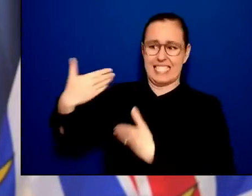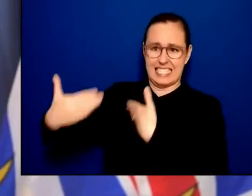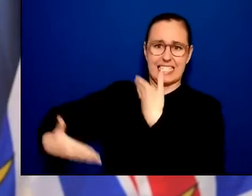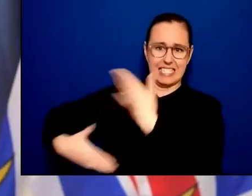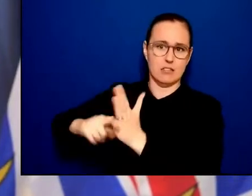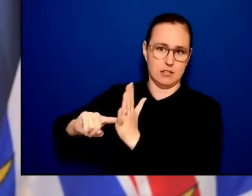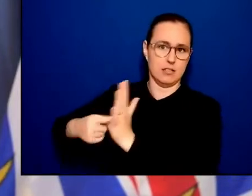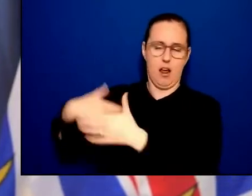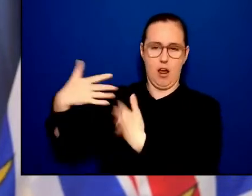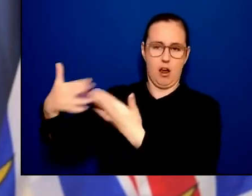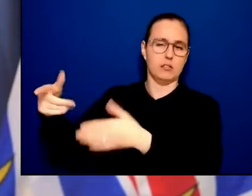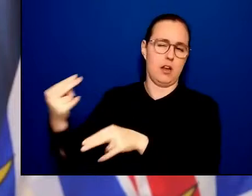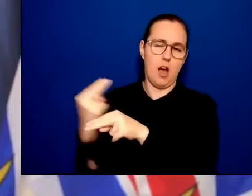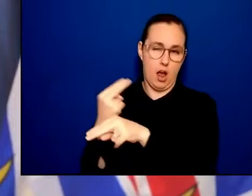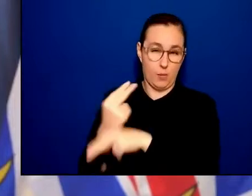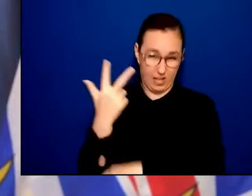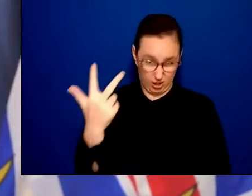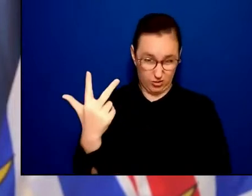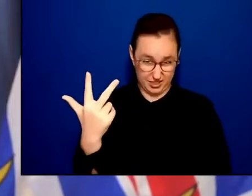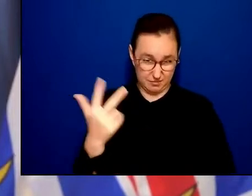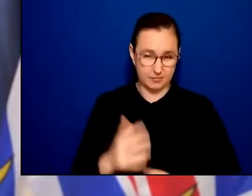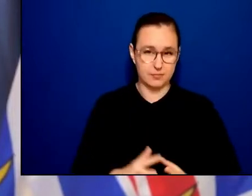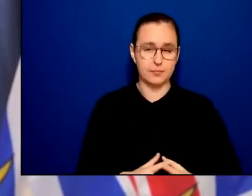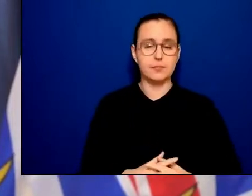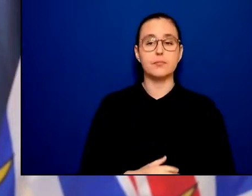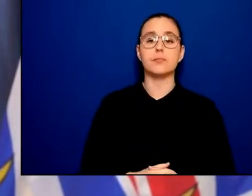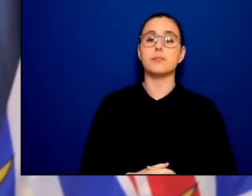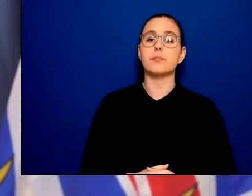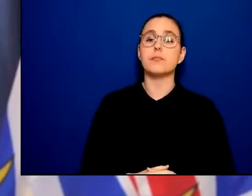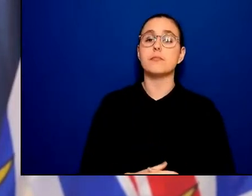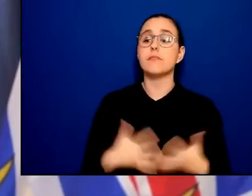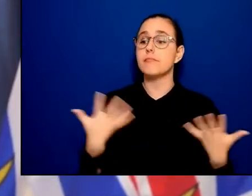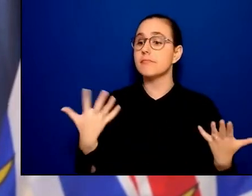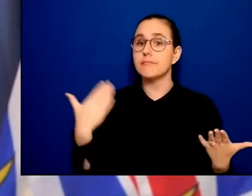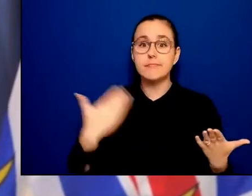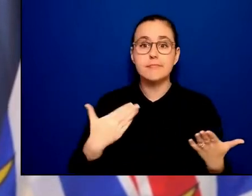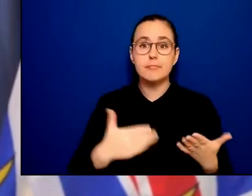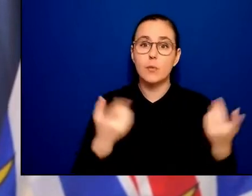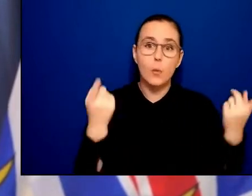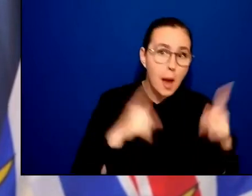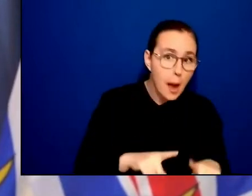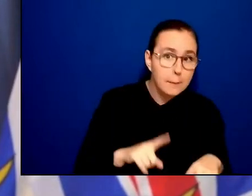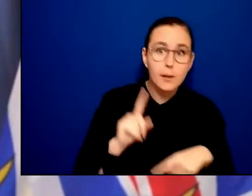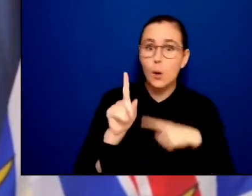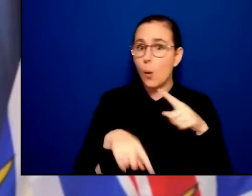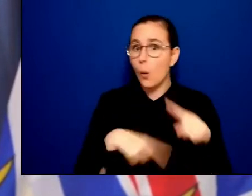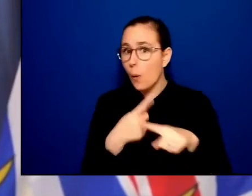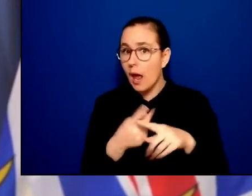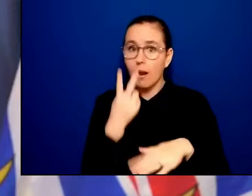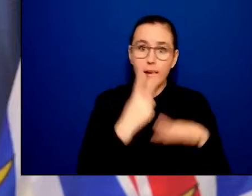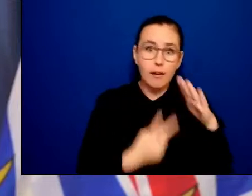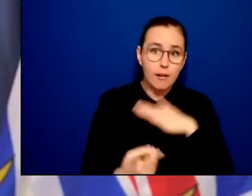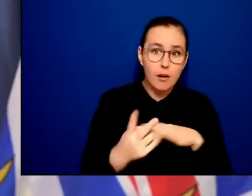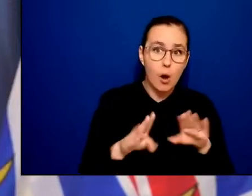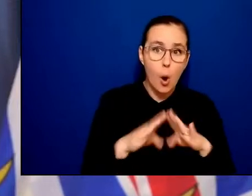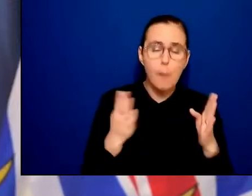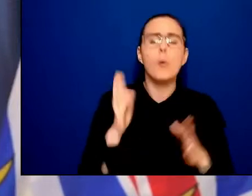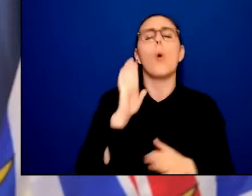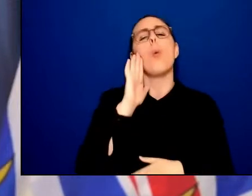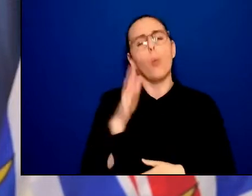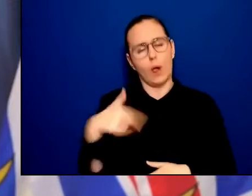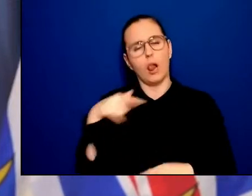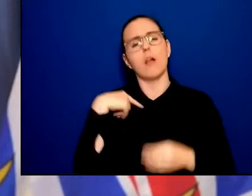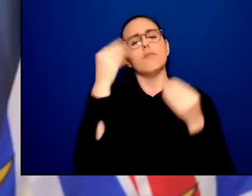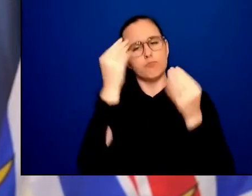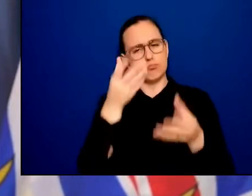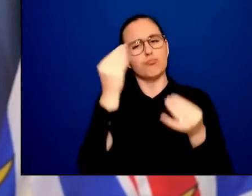be confirmed in terms of timelines shortly. We will update people on what this route looks like and whether it